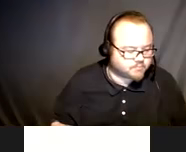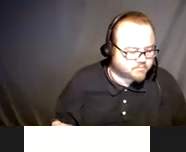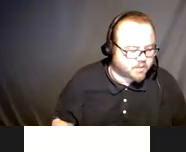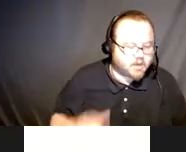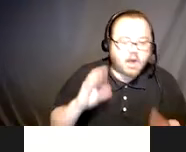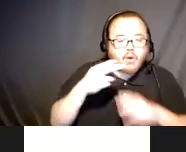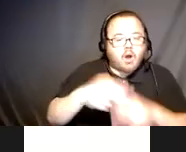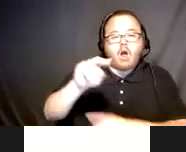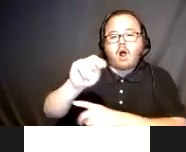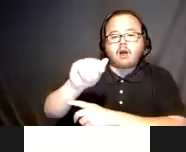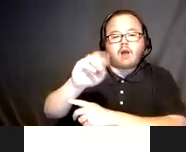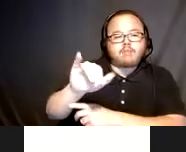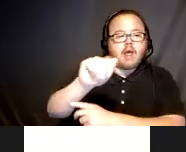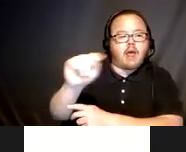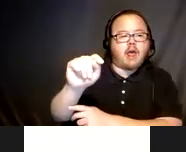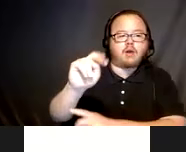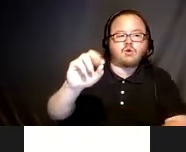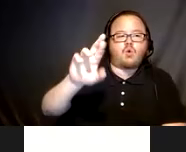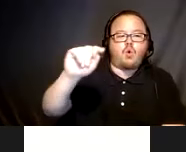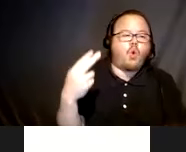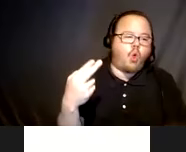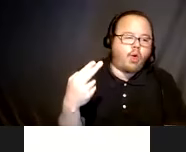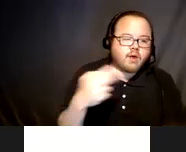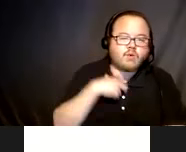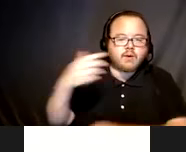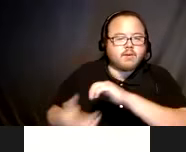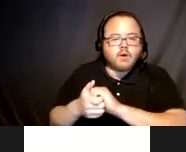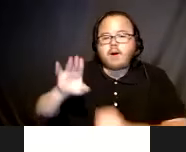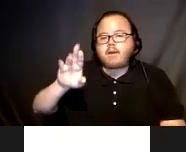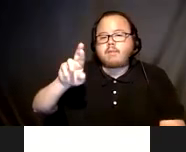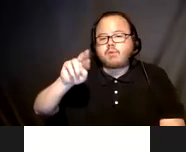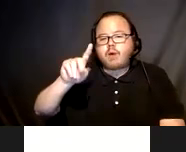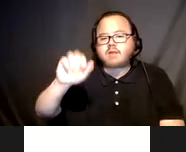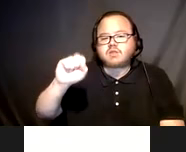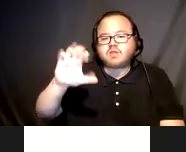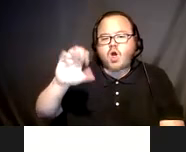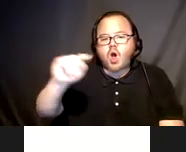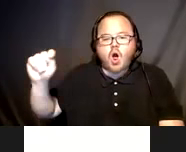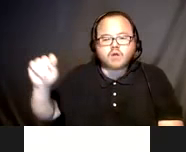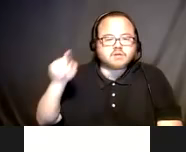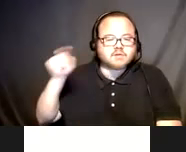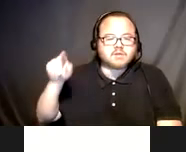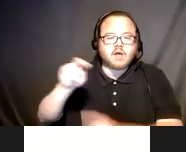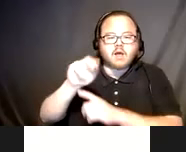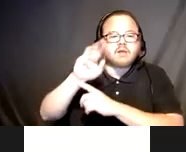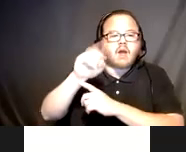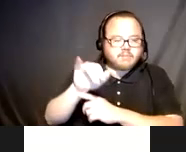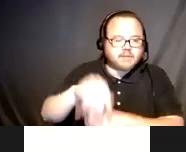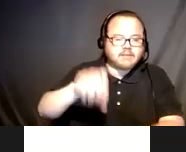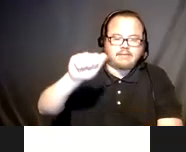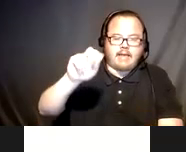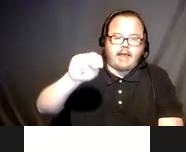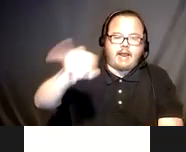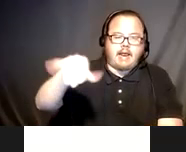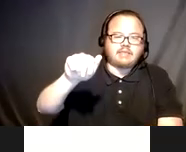North. And we partnered with Brenda Scott, who is NAMI San Jacinto, who has been a really